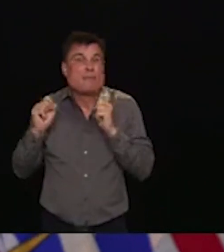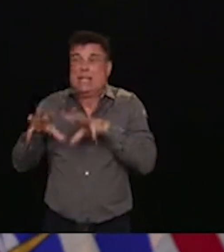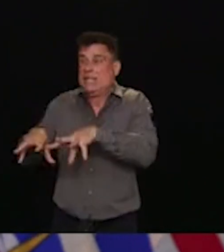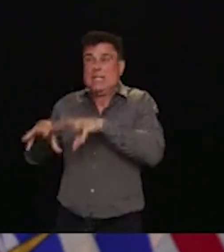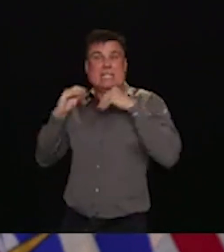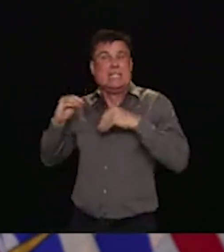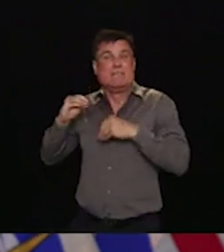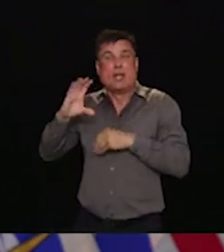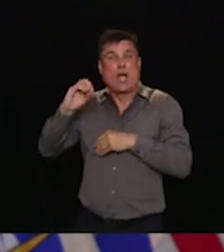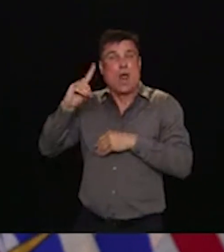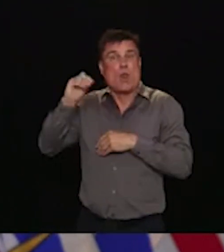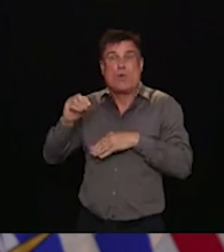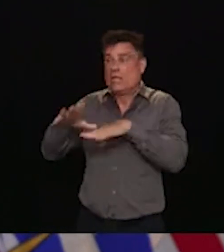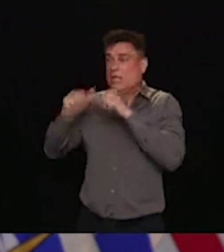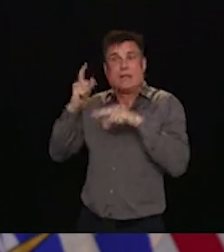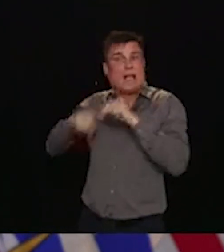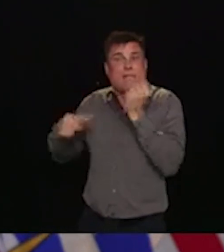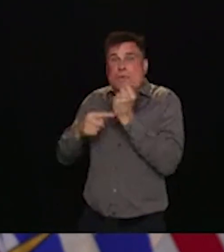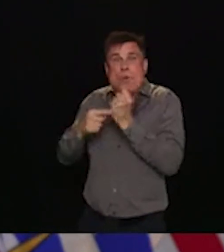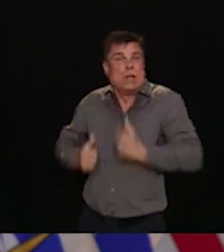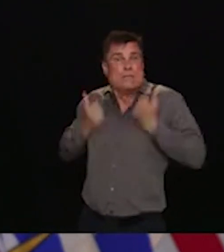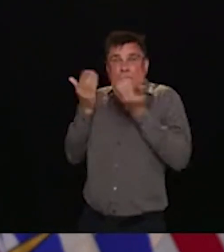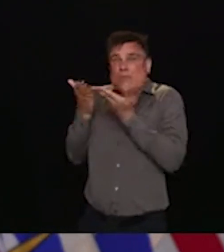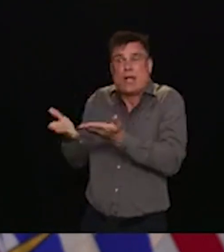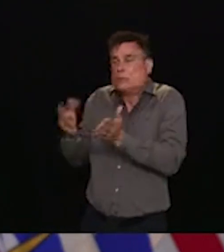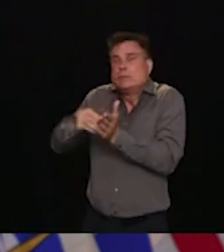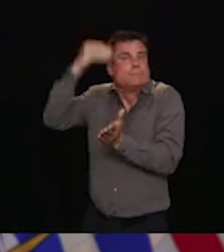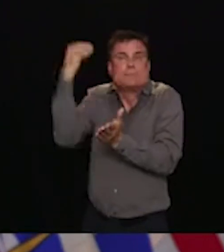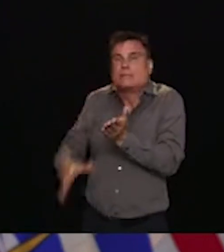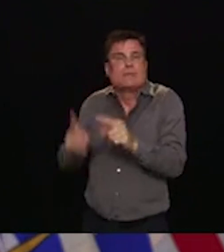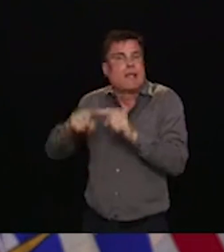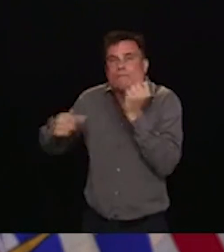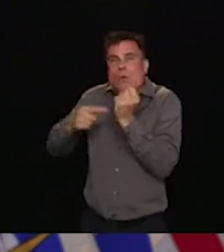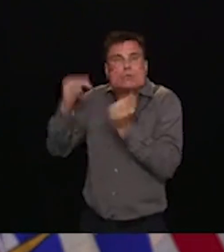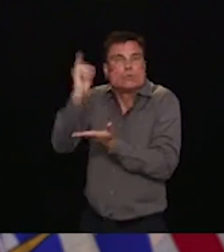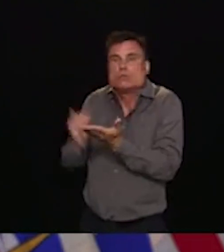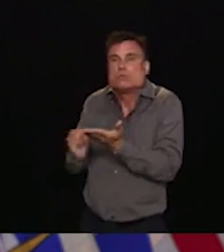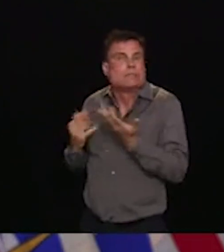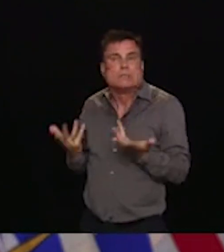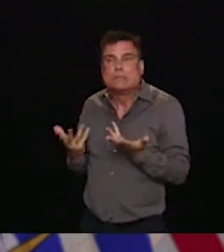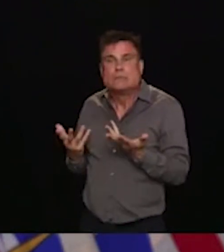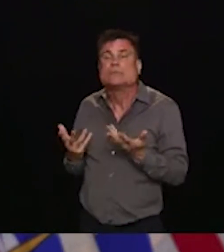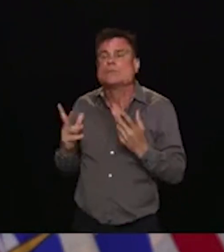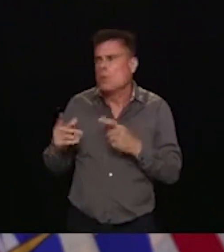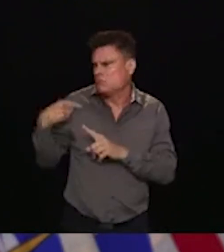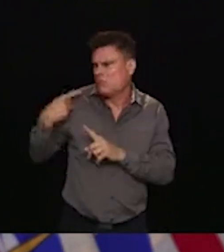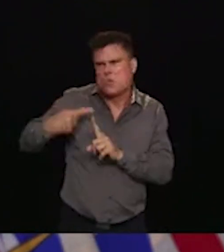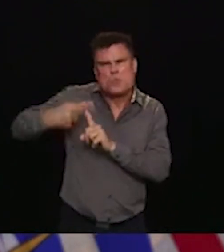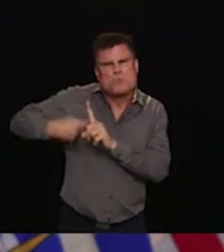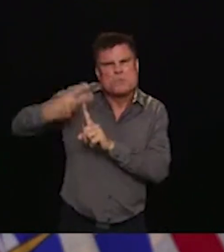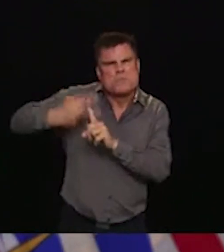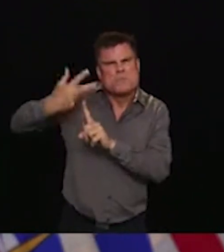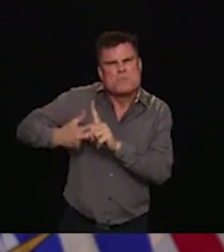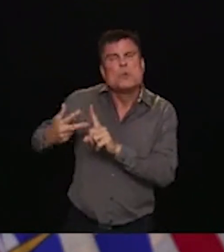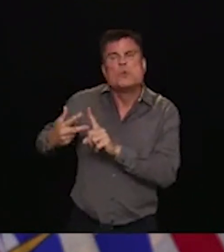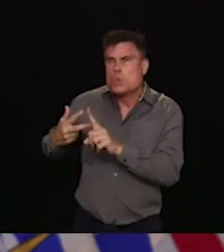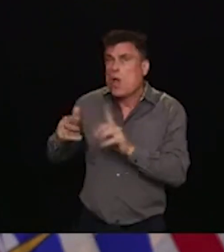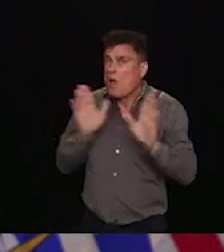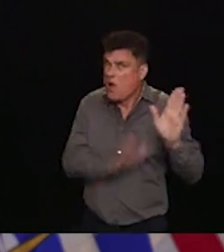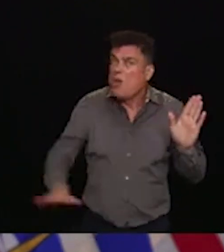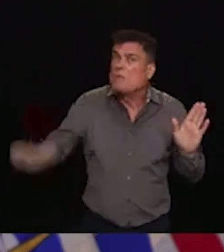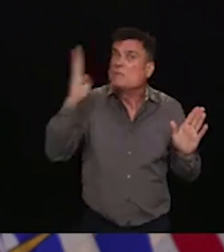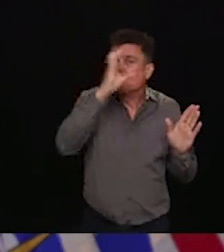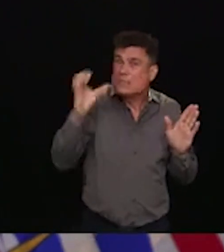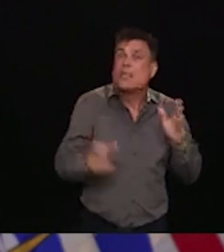communities across the province and, in fact, around the world. As mentioned by both Minister